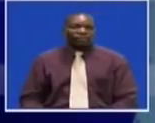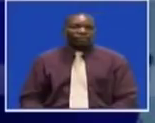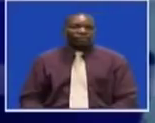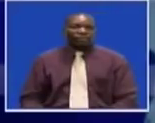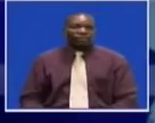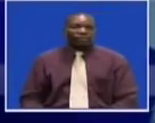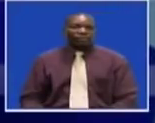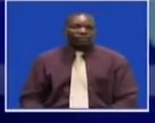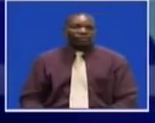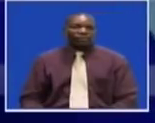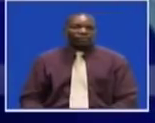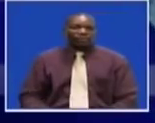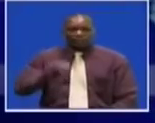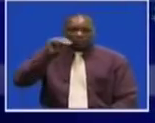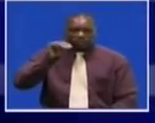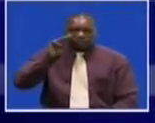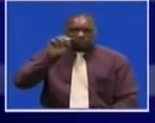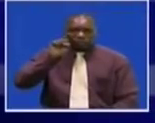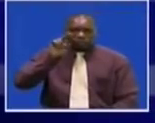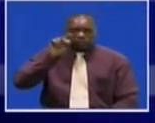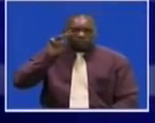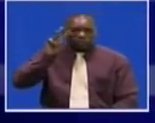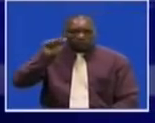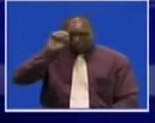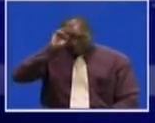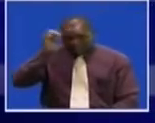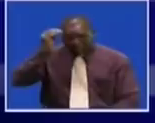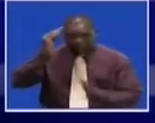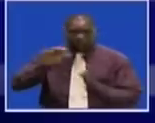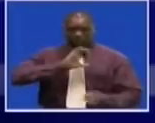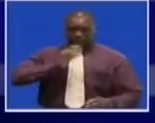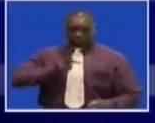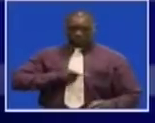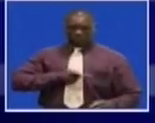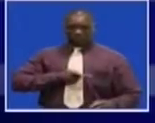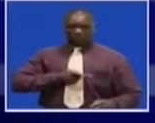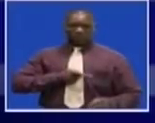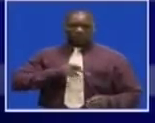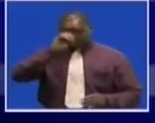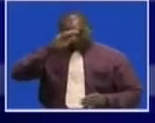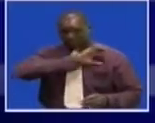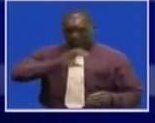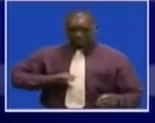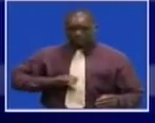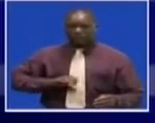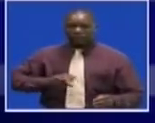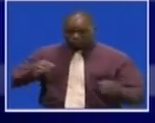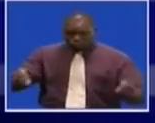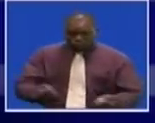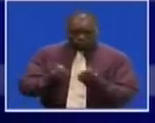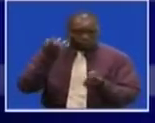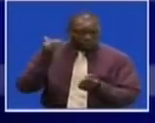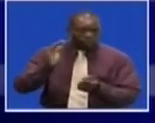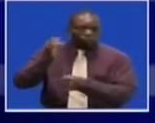Minister of Mines Richard Musukwa has summoned Chambishi Metals over the suspension of operations at